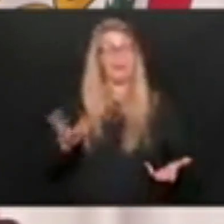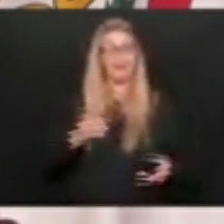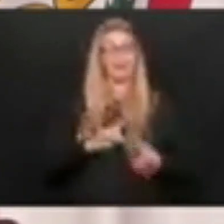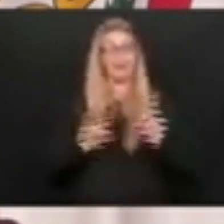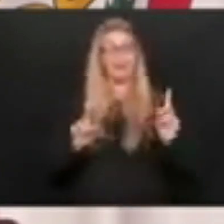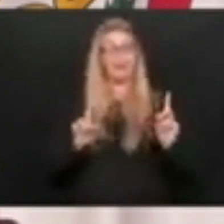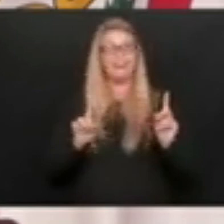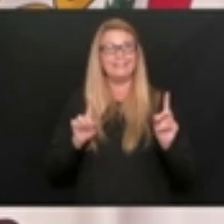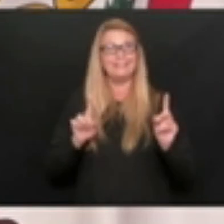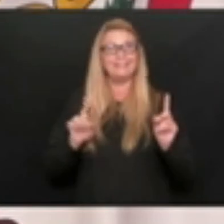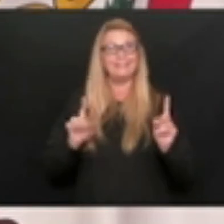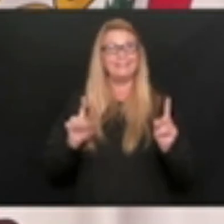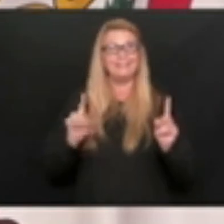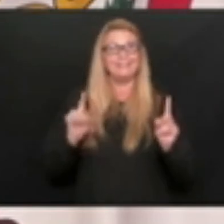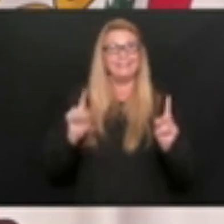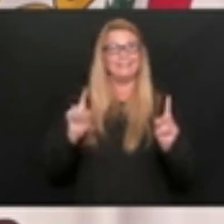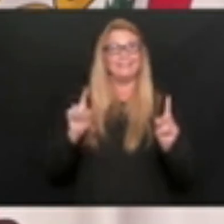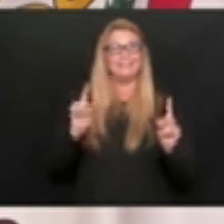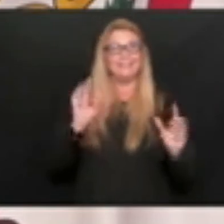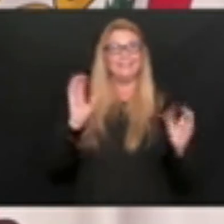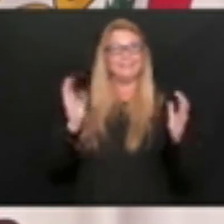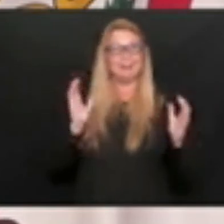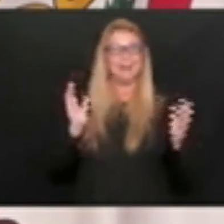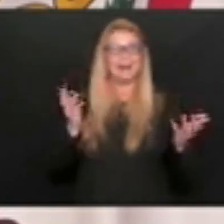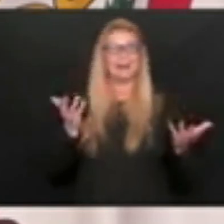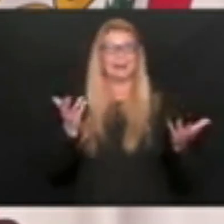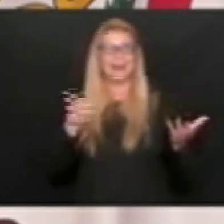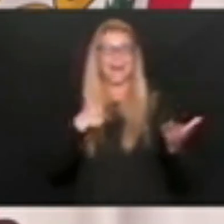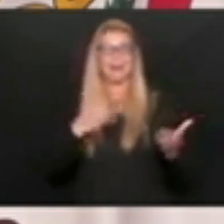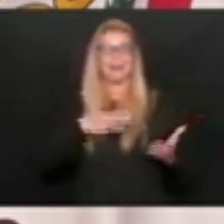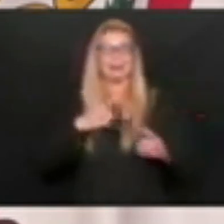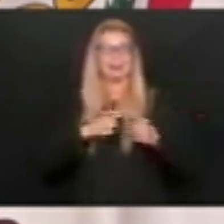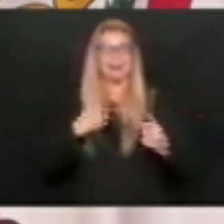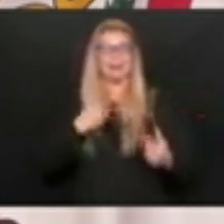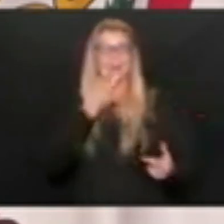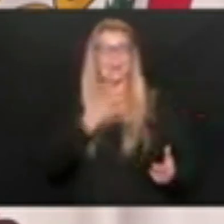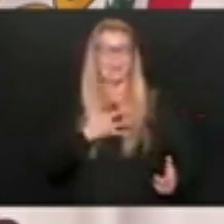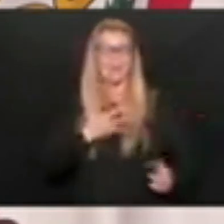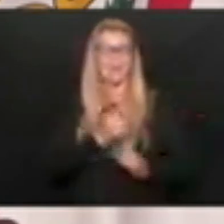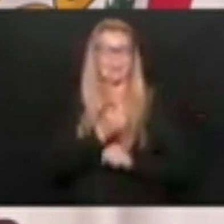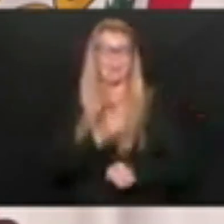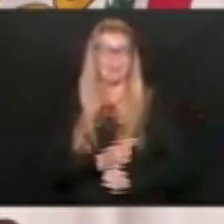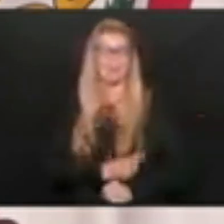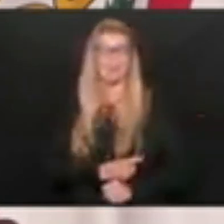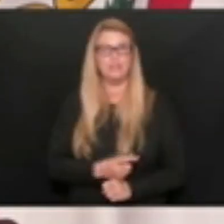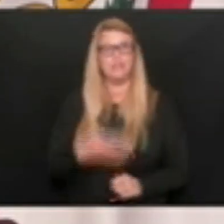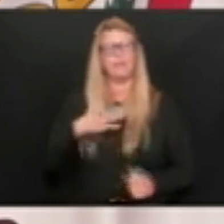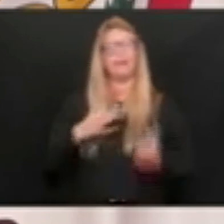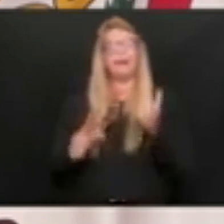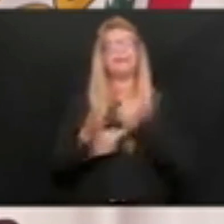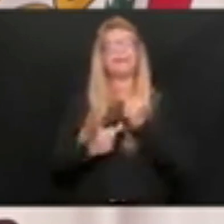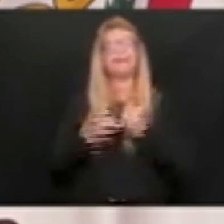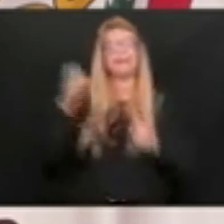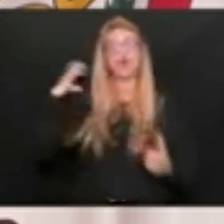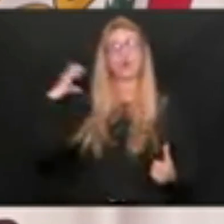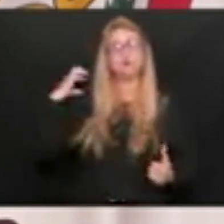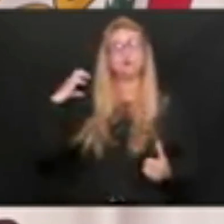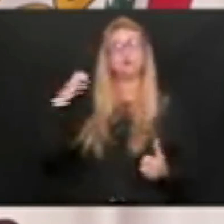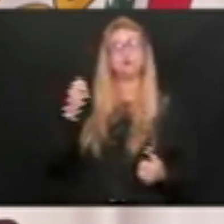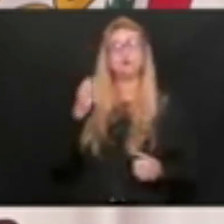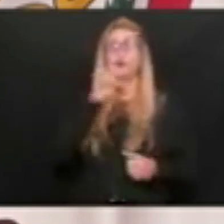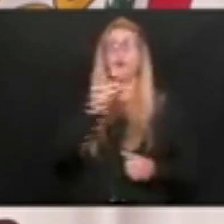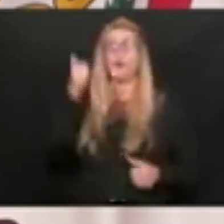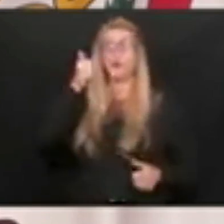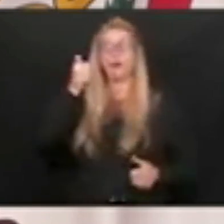but it's great versus the alternative. My assistant coach is a few years older than me, and another assistant coach